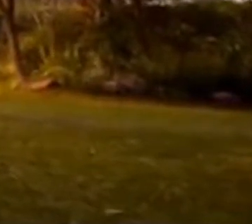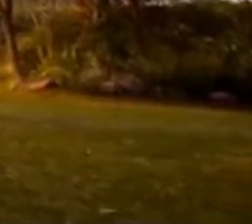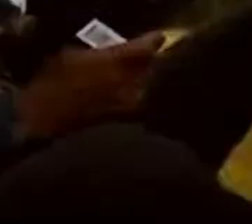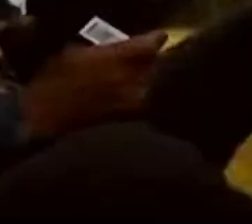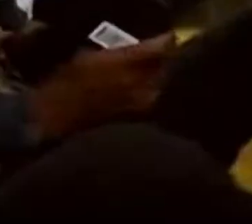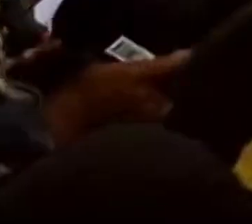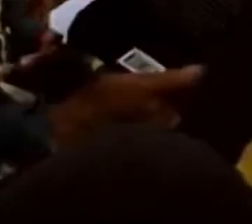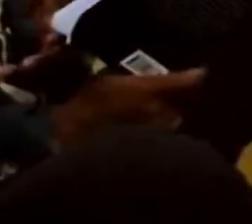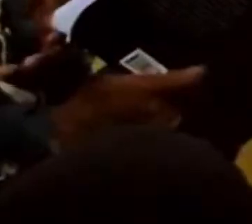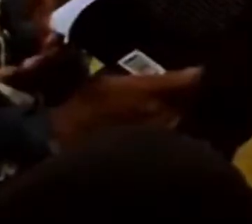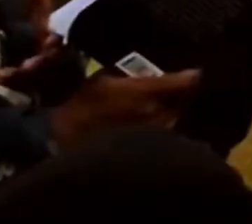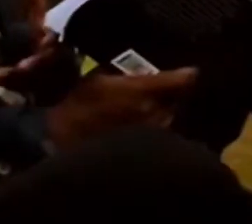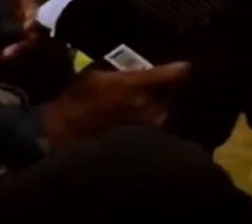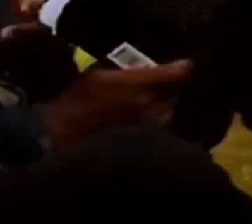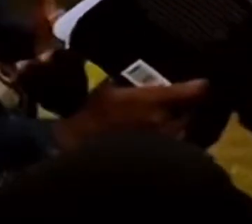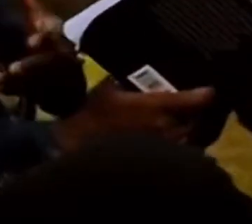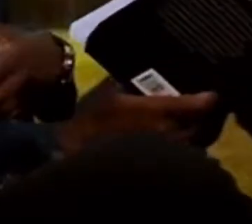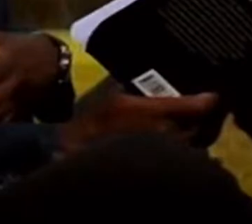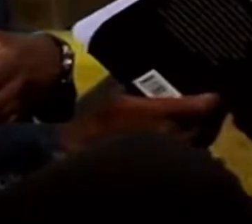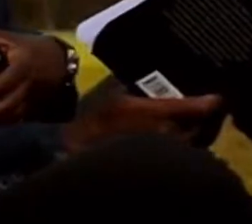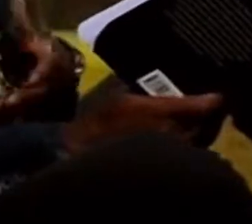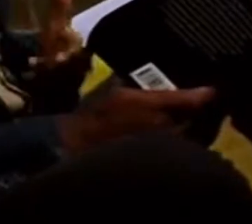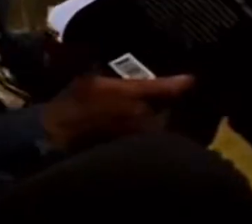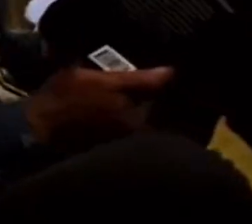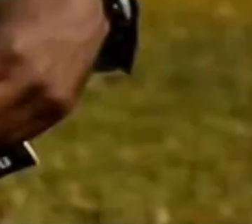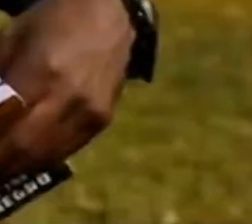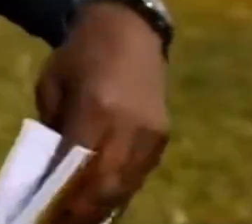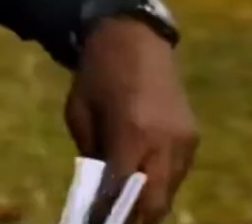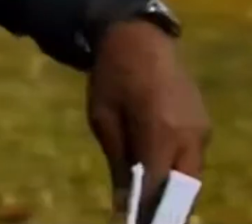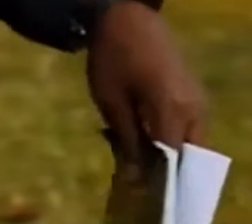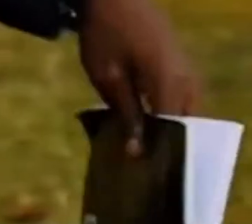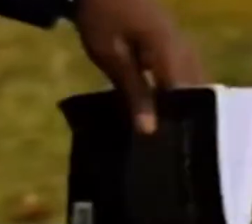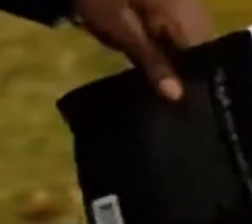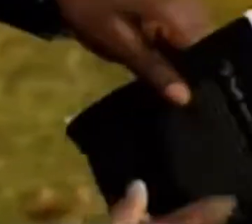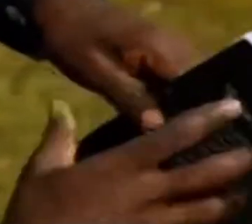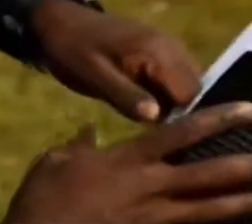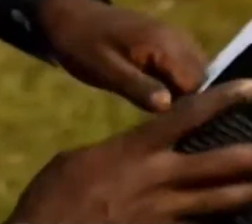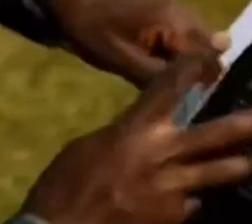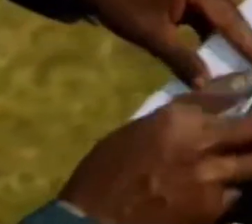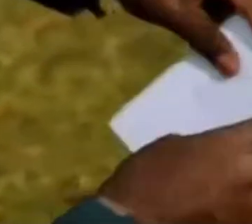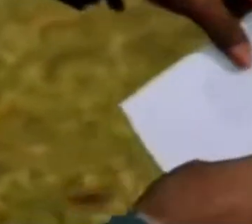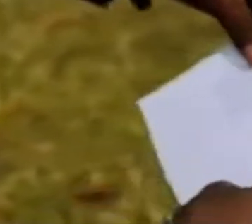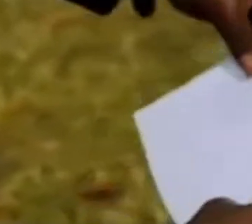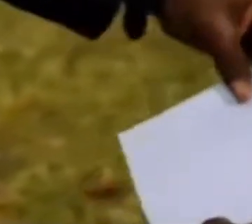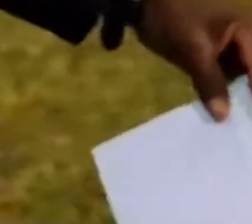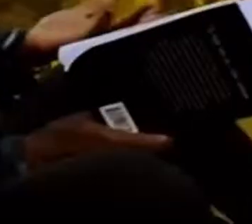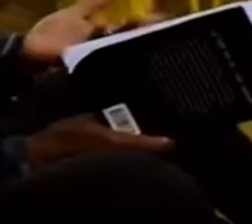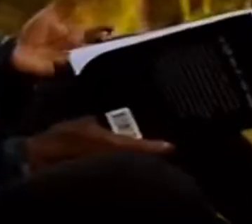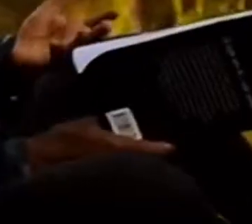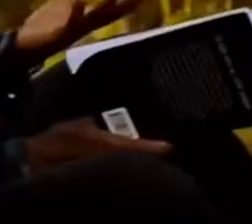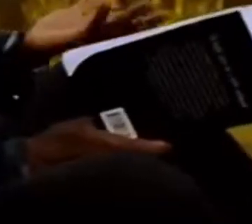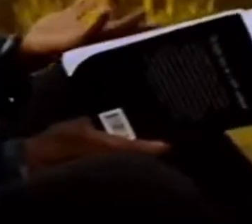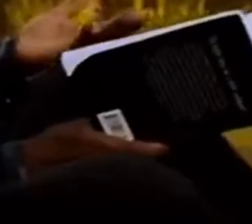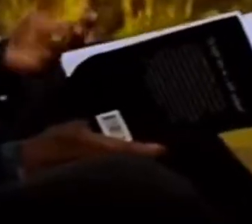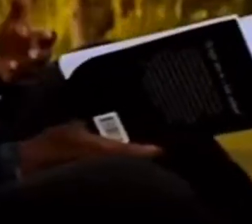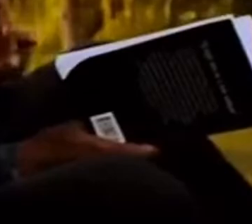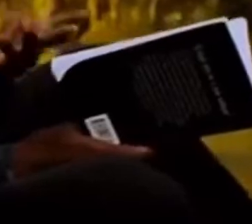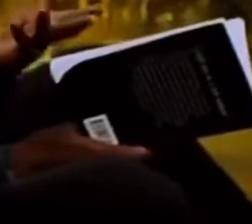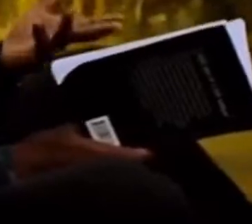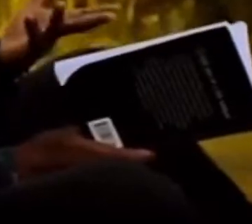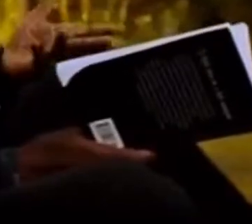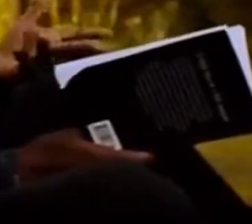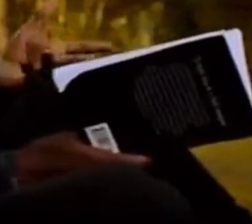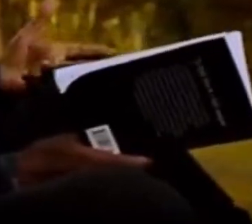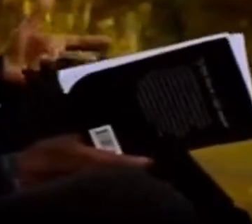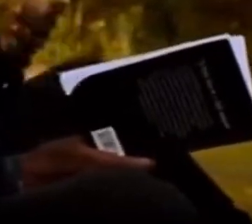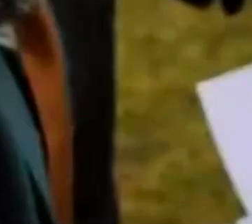fetuno. No marifido kuwambela chapa mo mukonkana femu mana. So we picked up, we follow from what fundela zeno mo. You inspired us, you talked us, I'm a